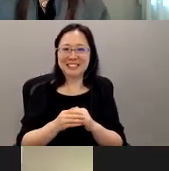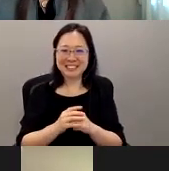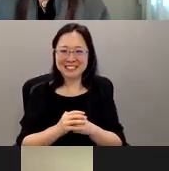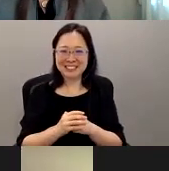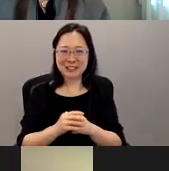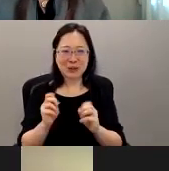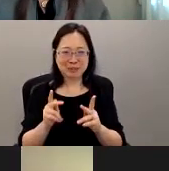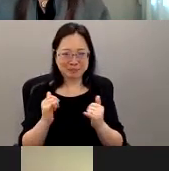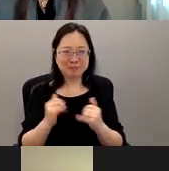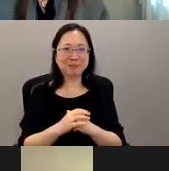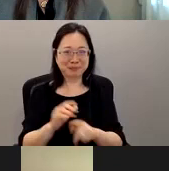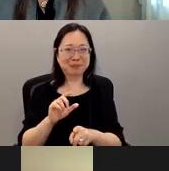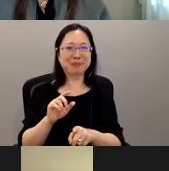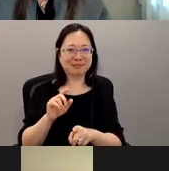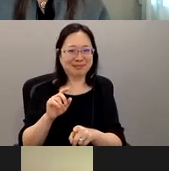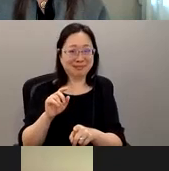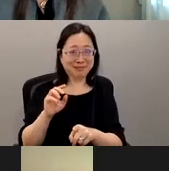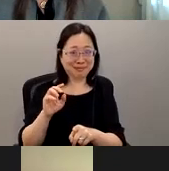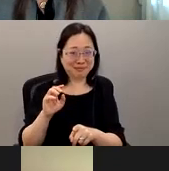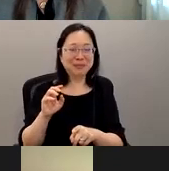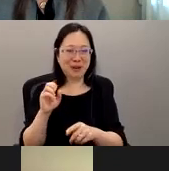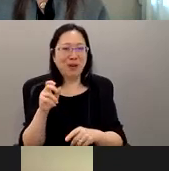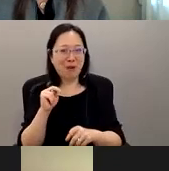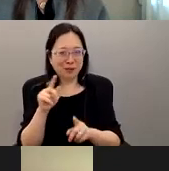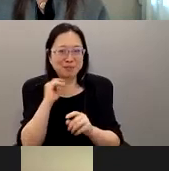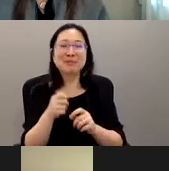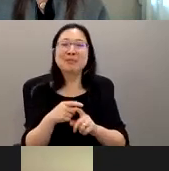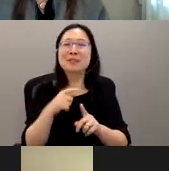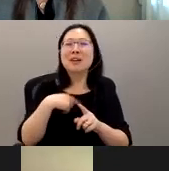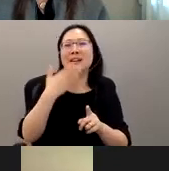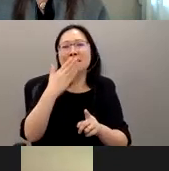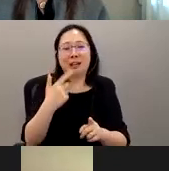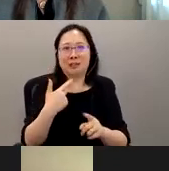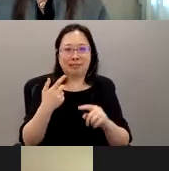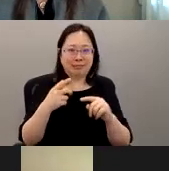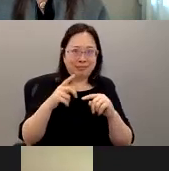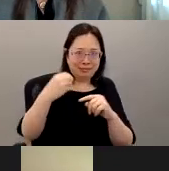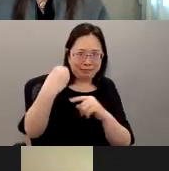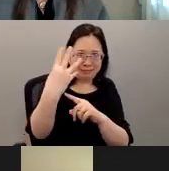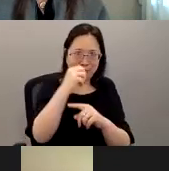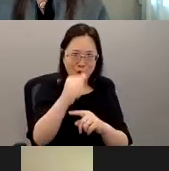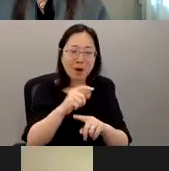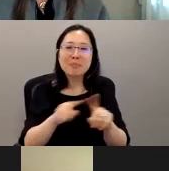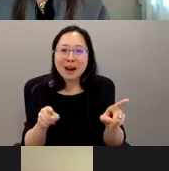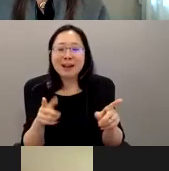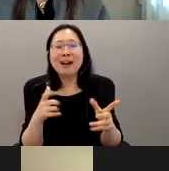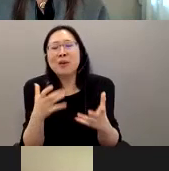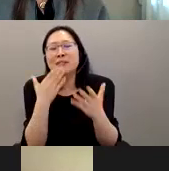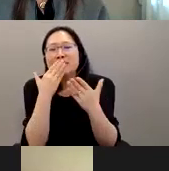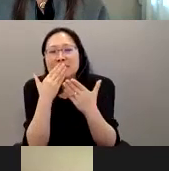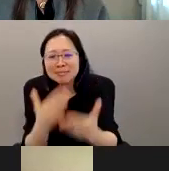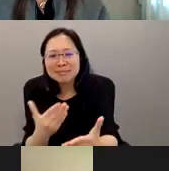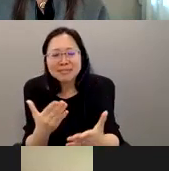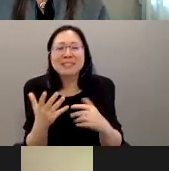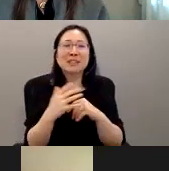There we go. There we There go. she is. All right. Thank you all. I can't see myself, but I just want to say I really appreciate